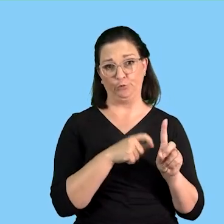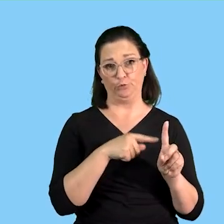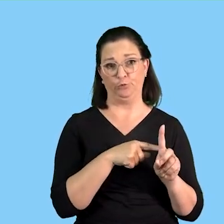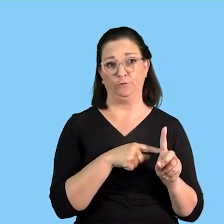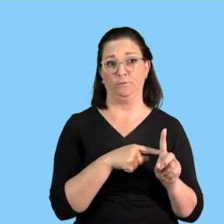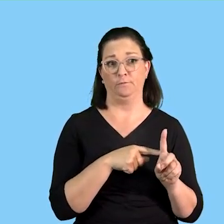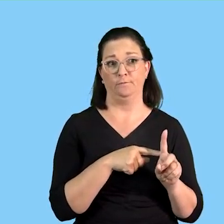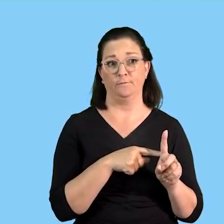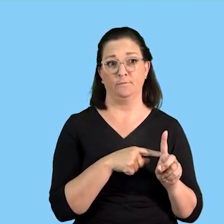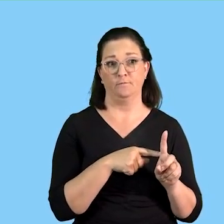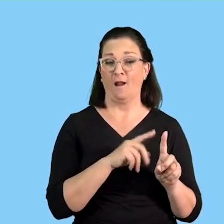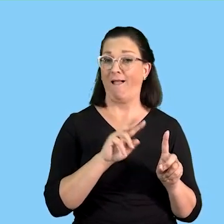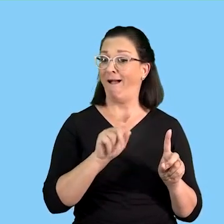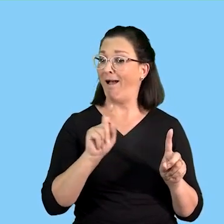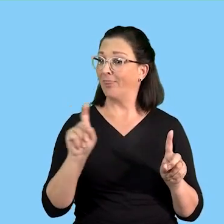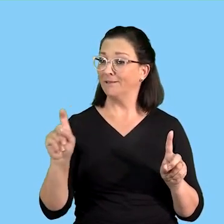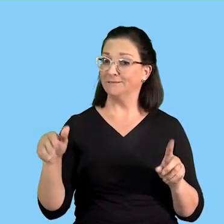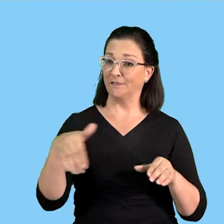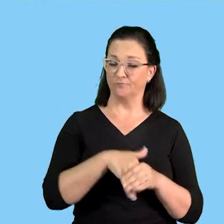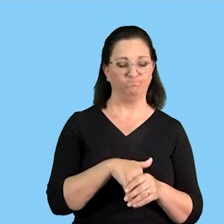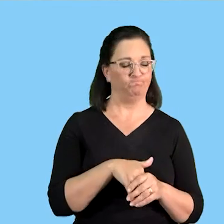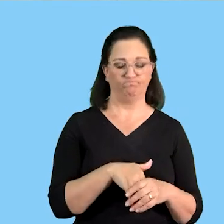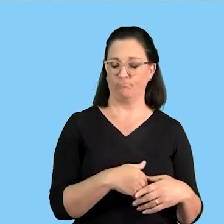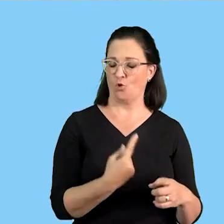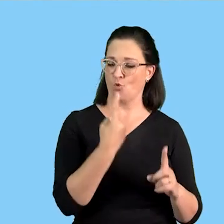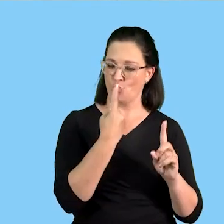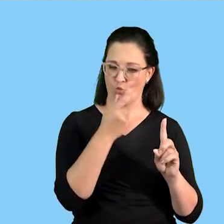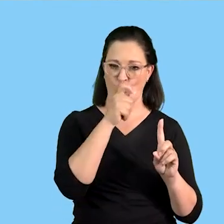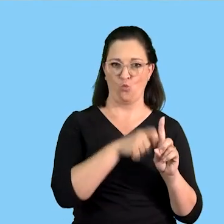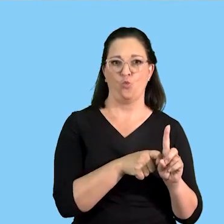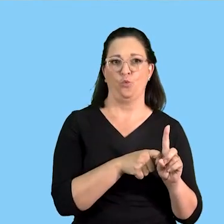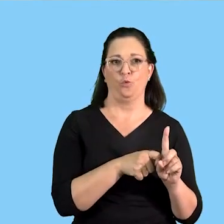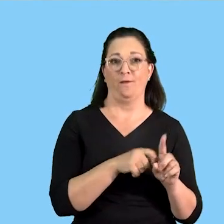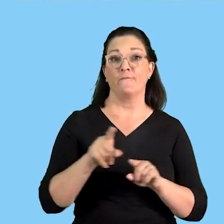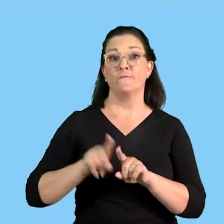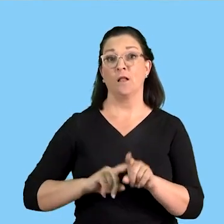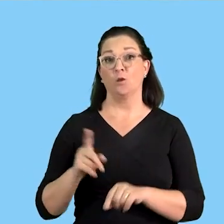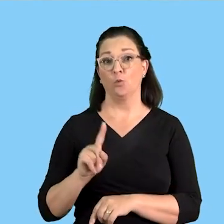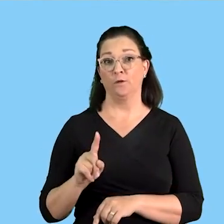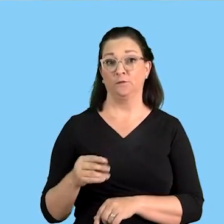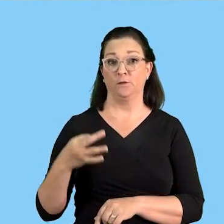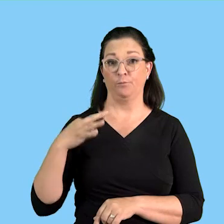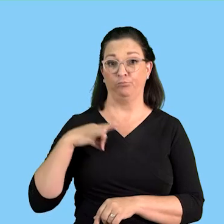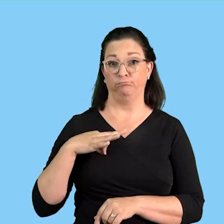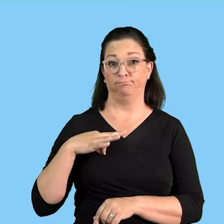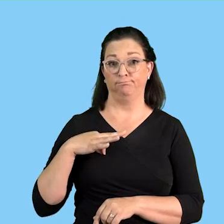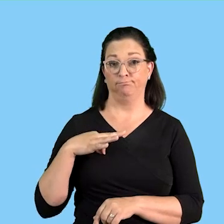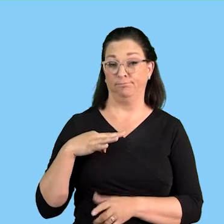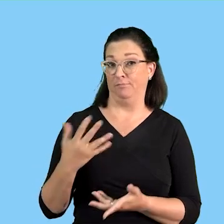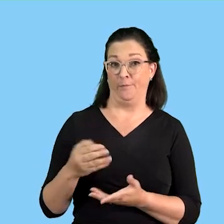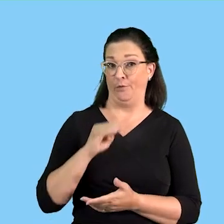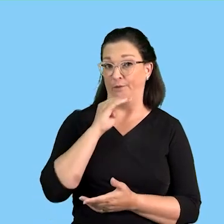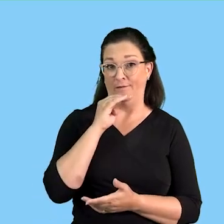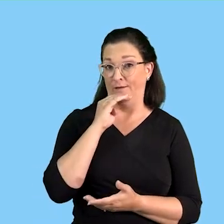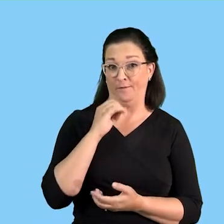one person who will not involve others because this is a sole trader. But when you're looking into the failure, profits may not